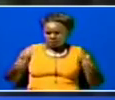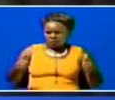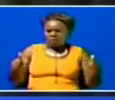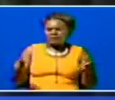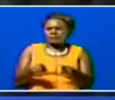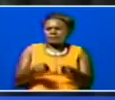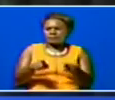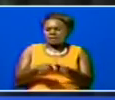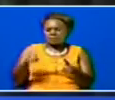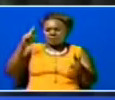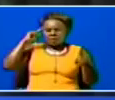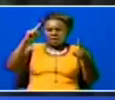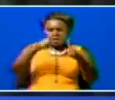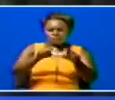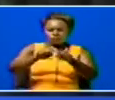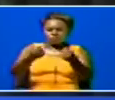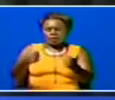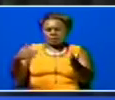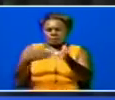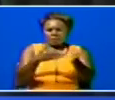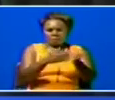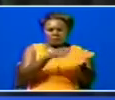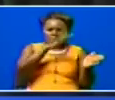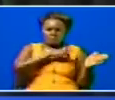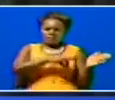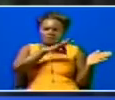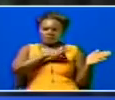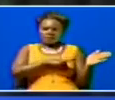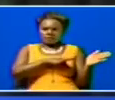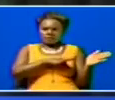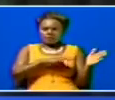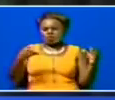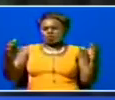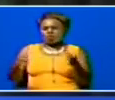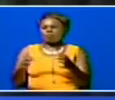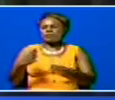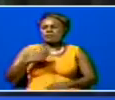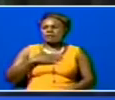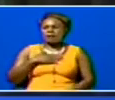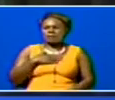and strive to break boundaries for the benefit of our communities.